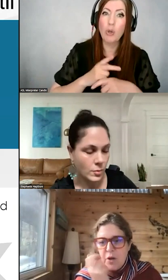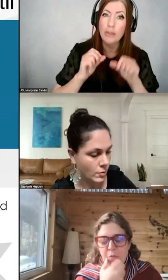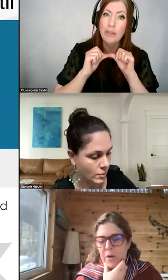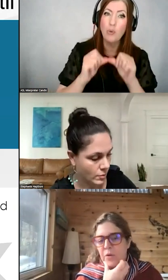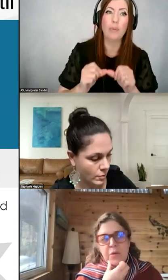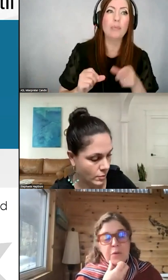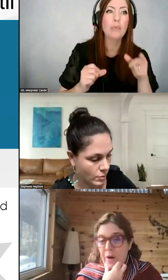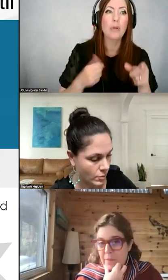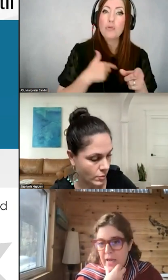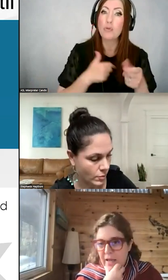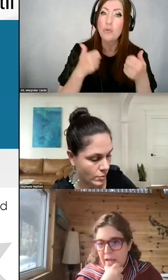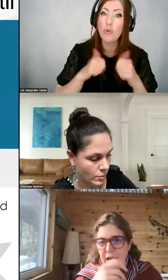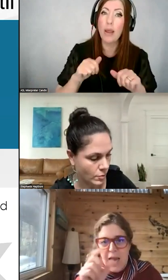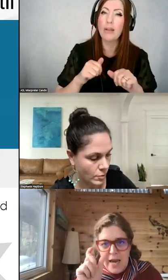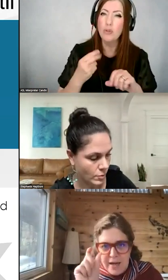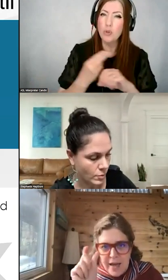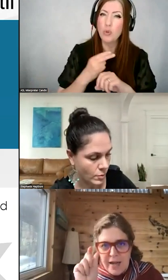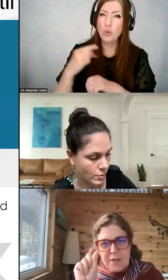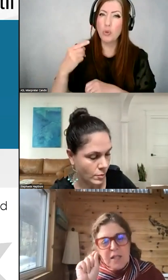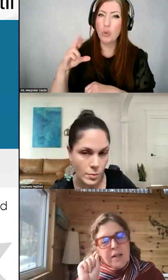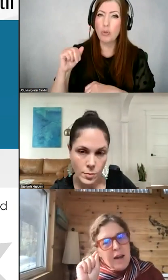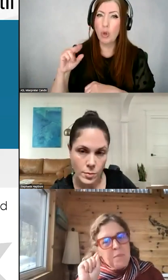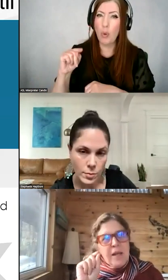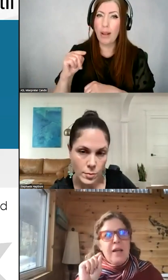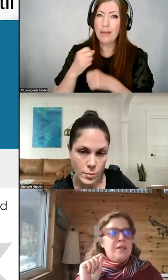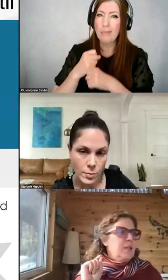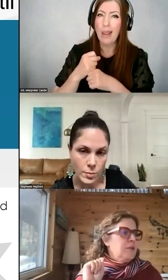do so both through grant making, and again, it's really